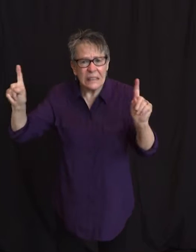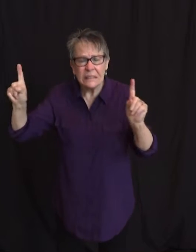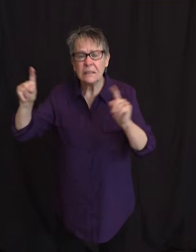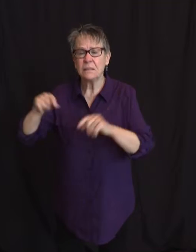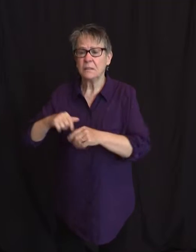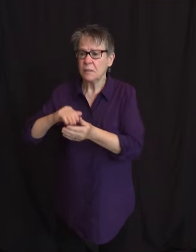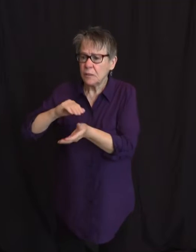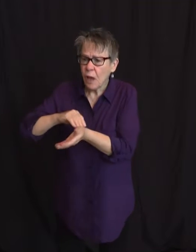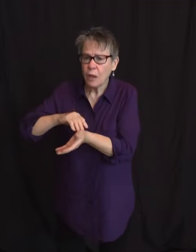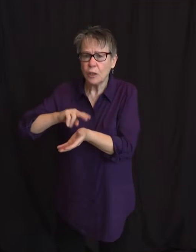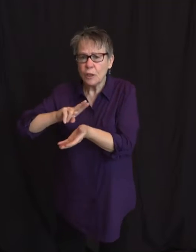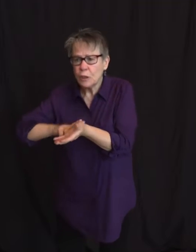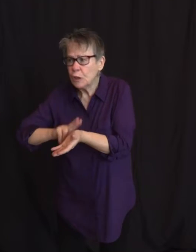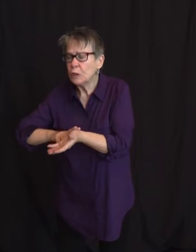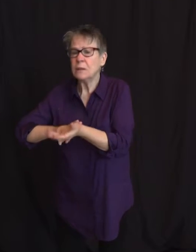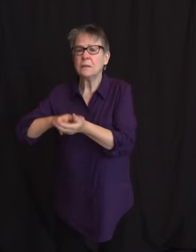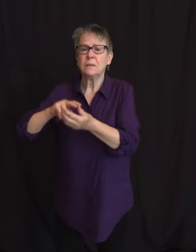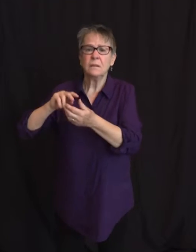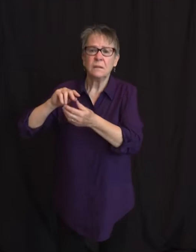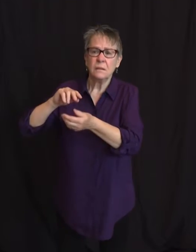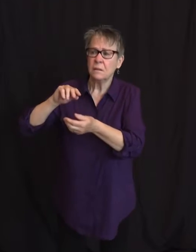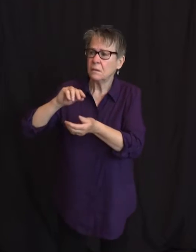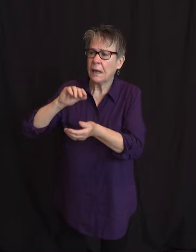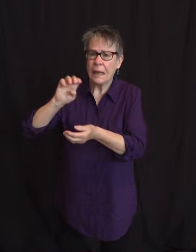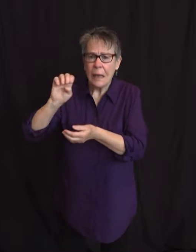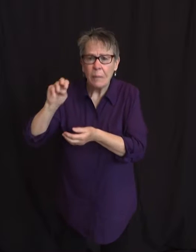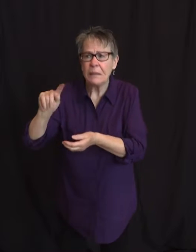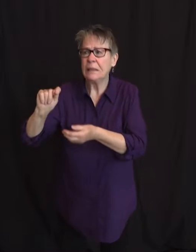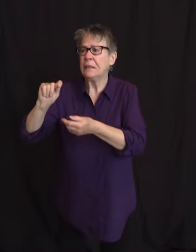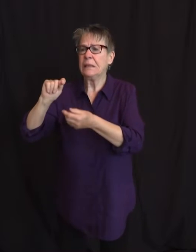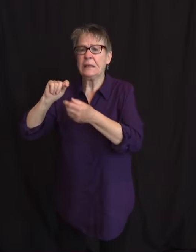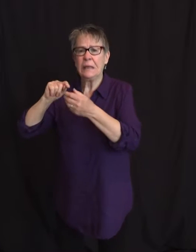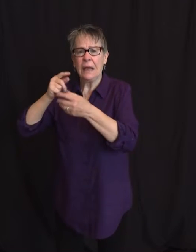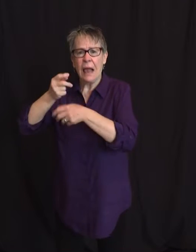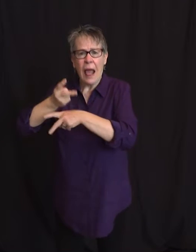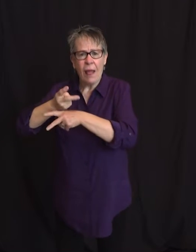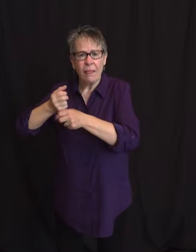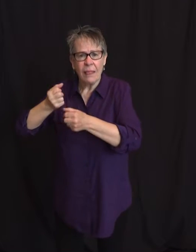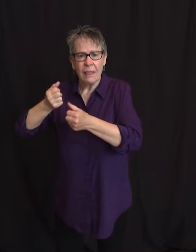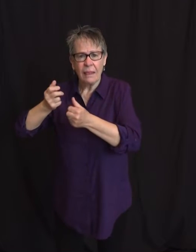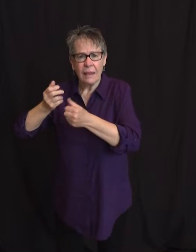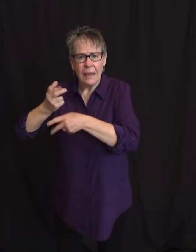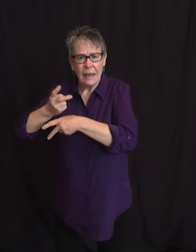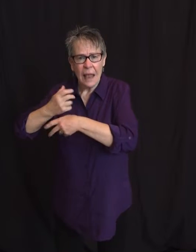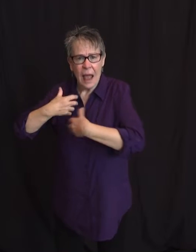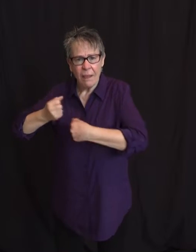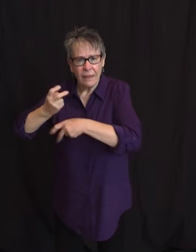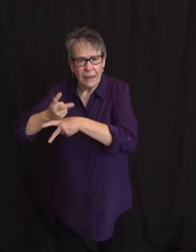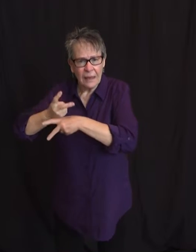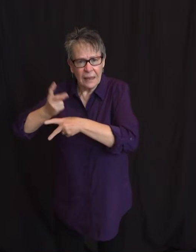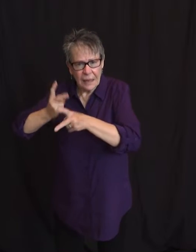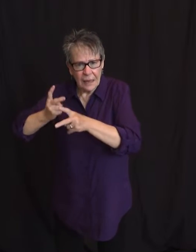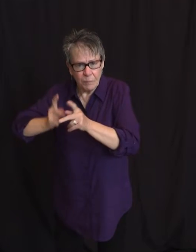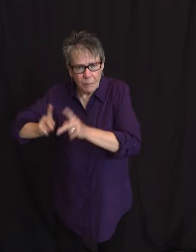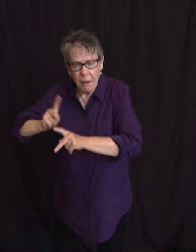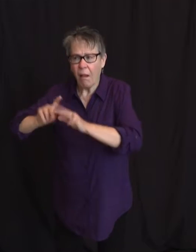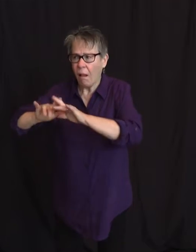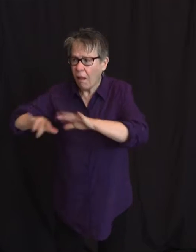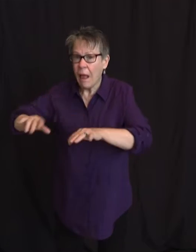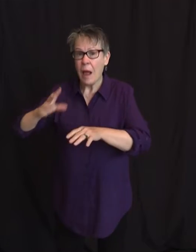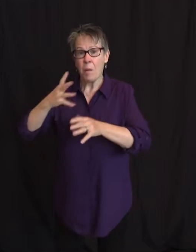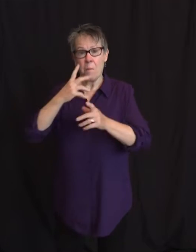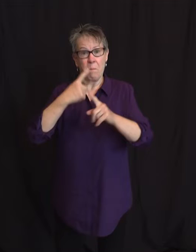who have kept the need for social distancing and personal responsibility close to your hearts. And